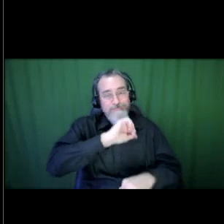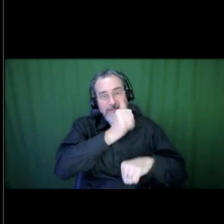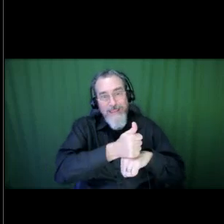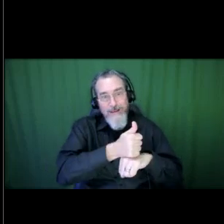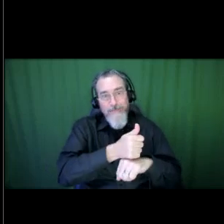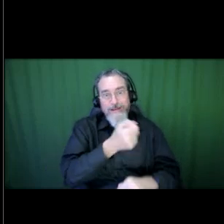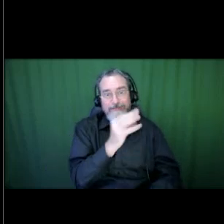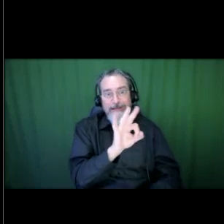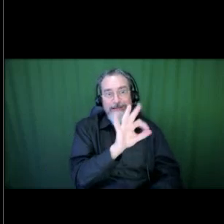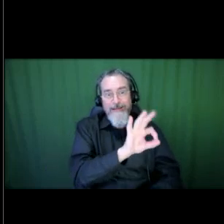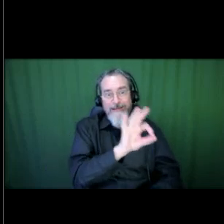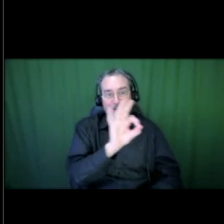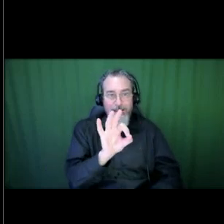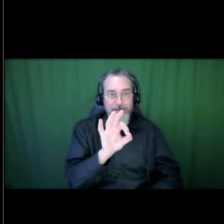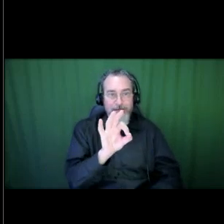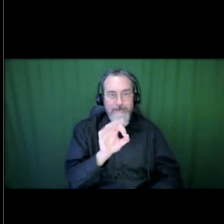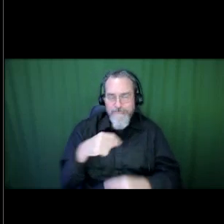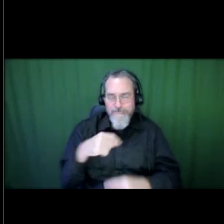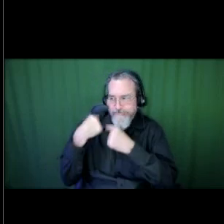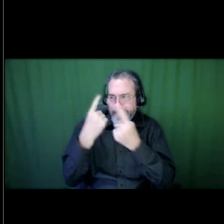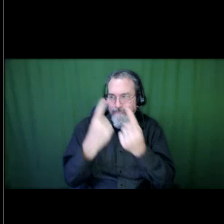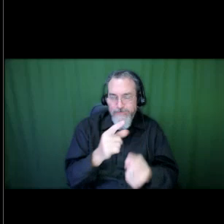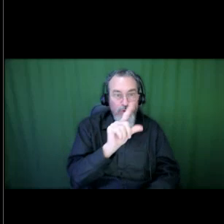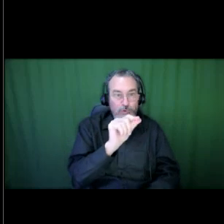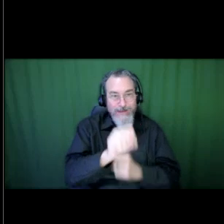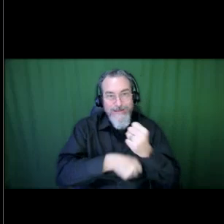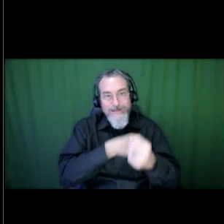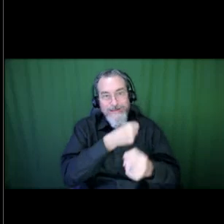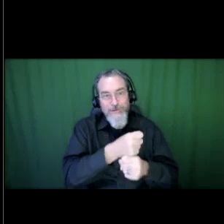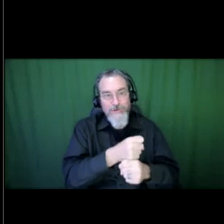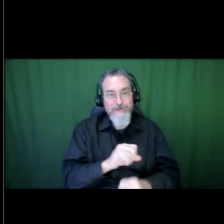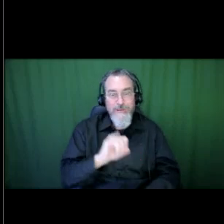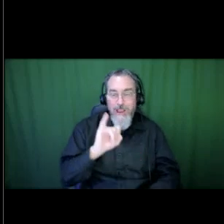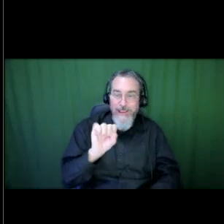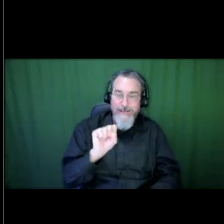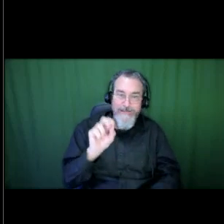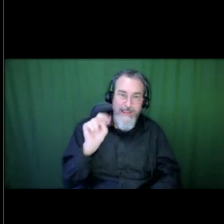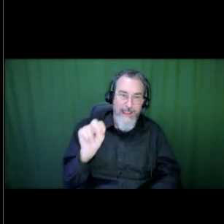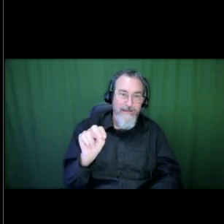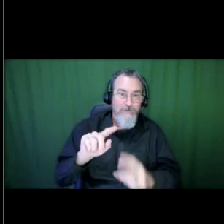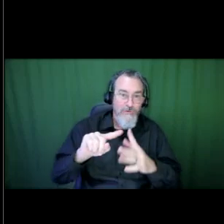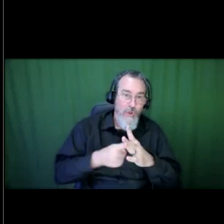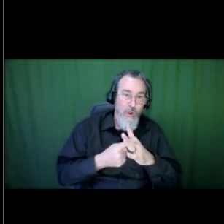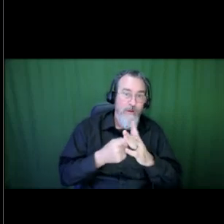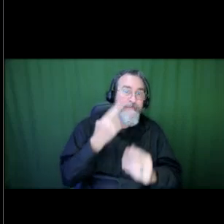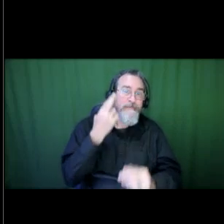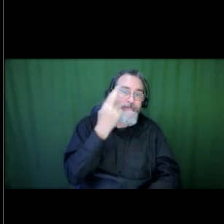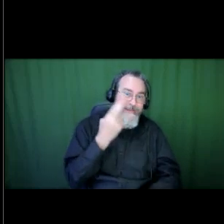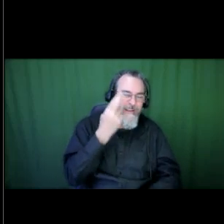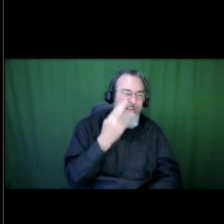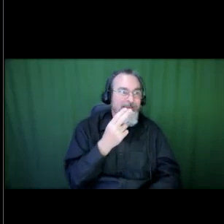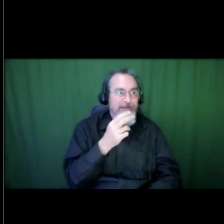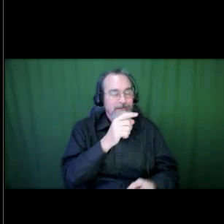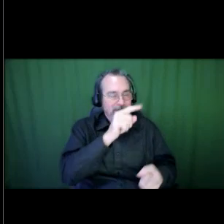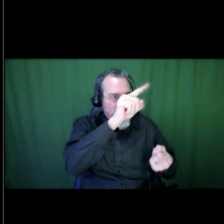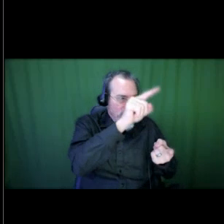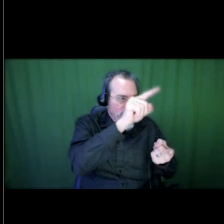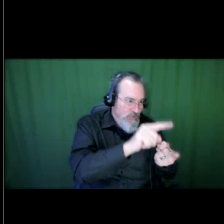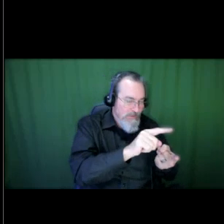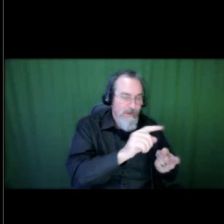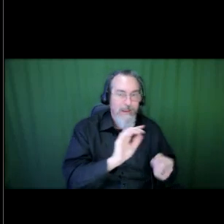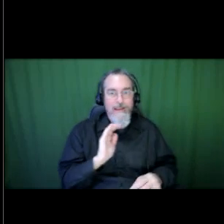the past 20 years, the existence of ISN came about due to those decline and the interest in monitoring our resources